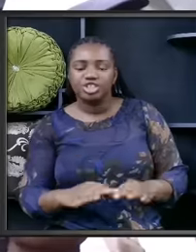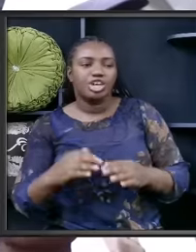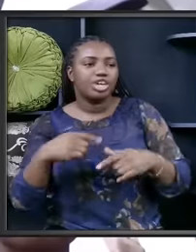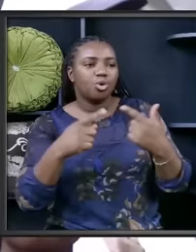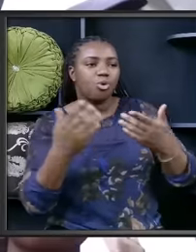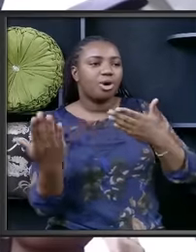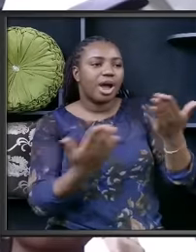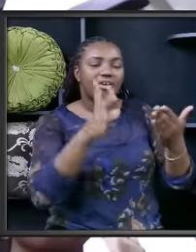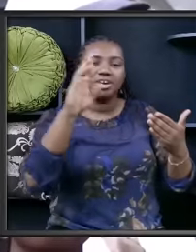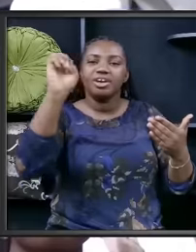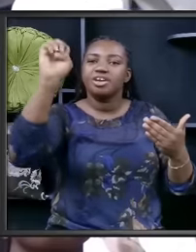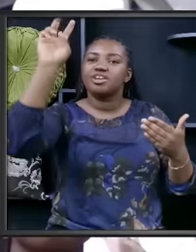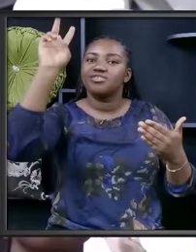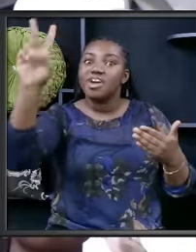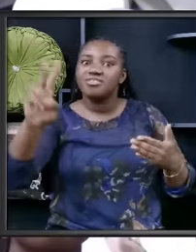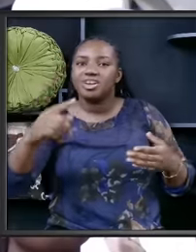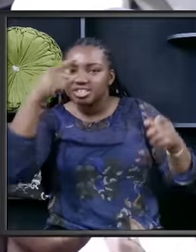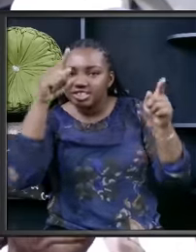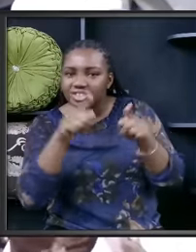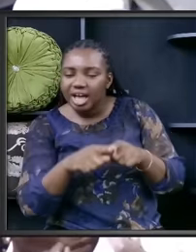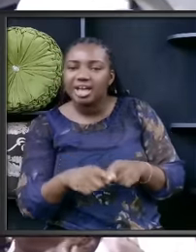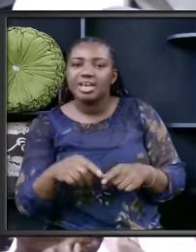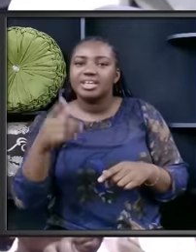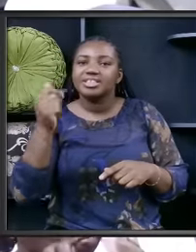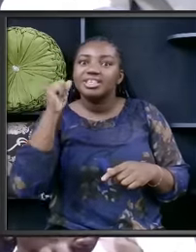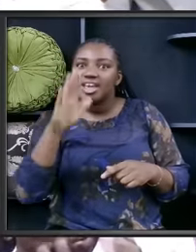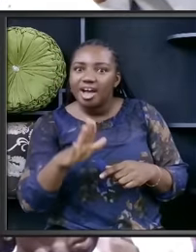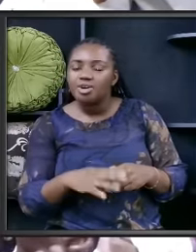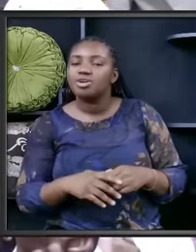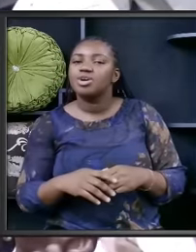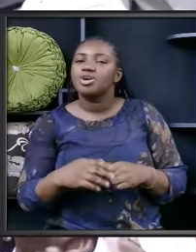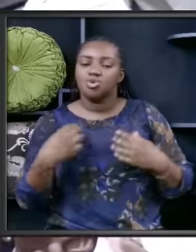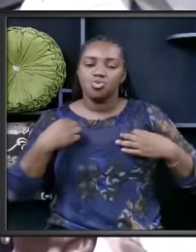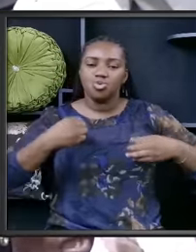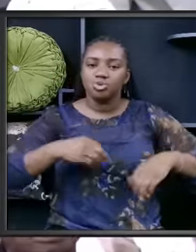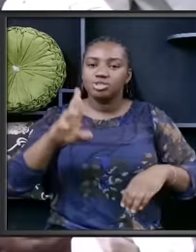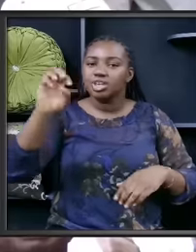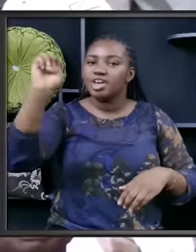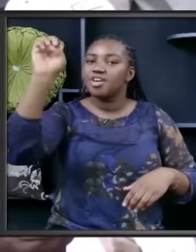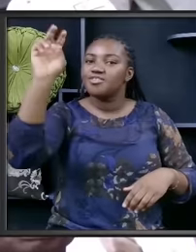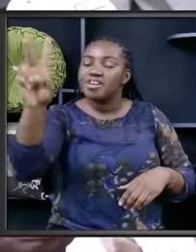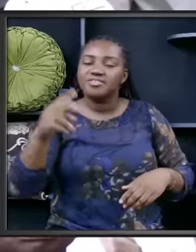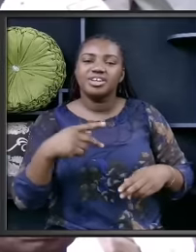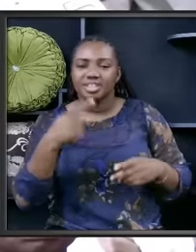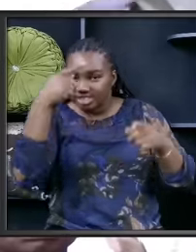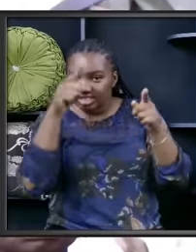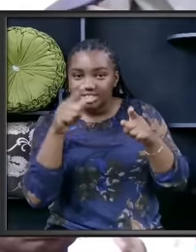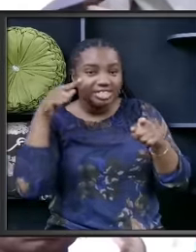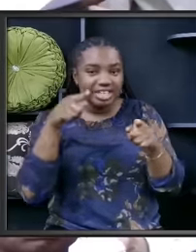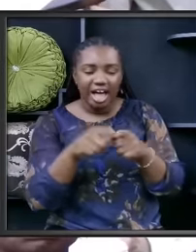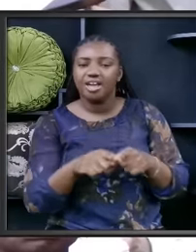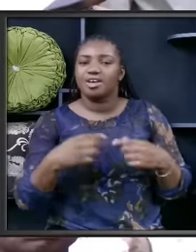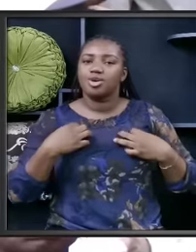The woman rear the girl. Mm-hmm. We are reverend sister. Reverend sister. Then he come wear this